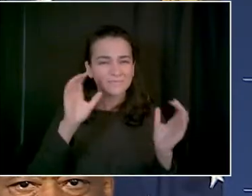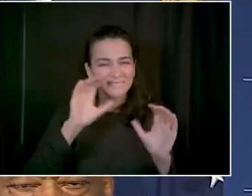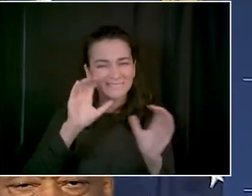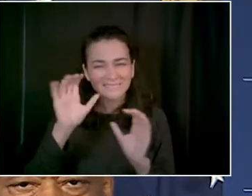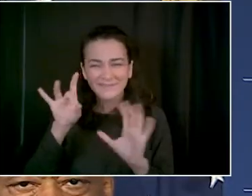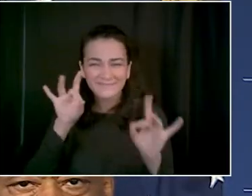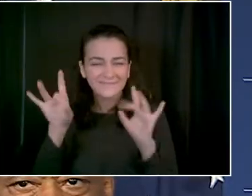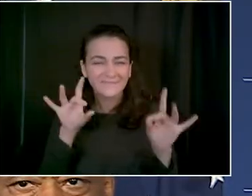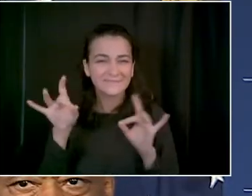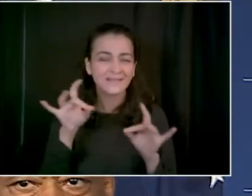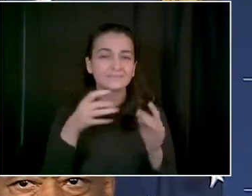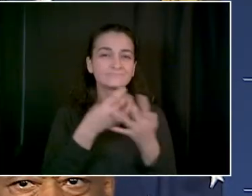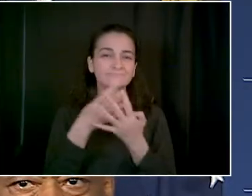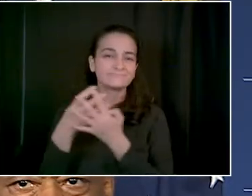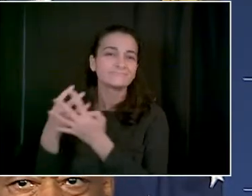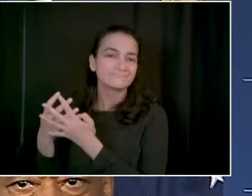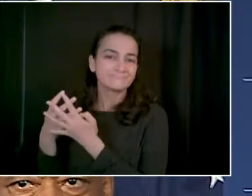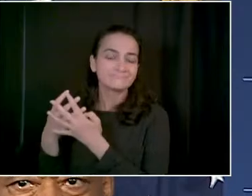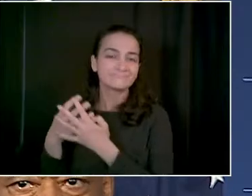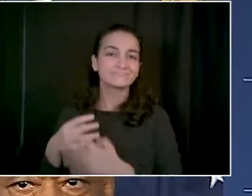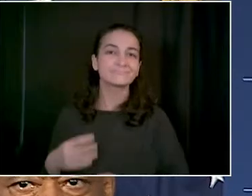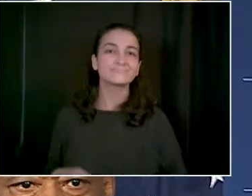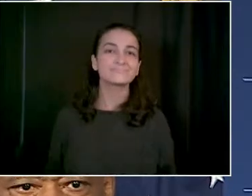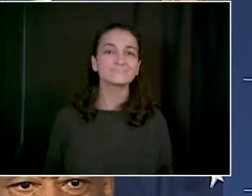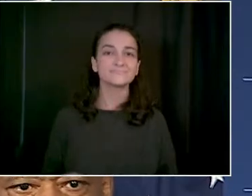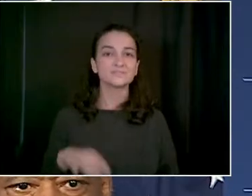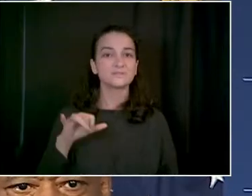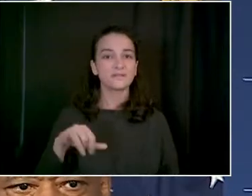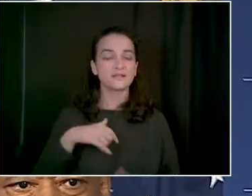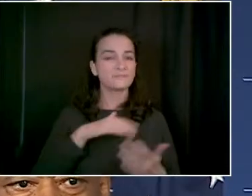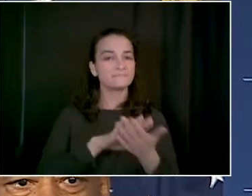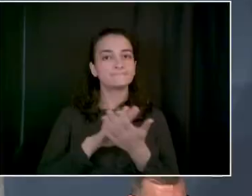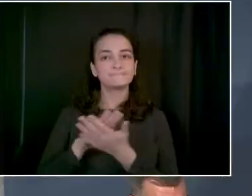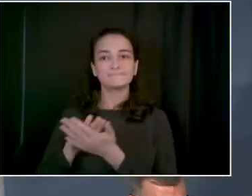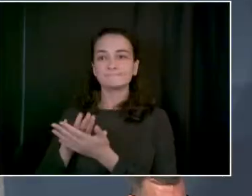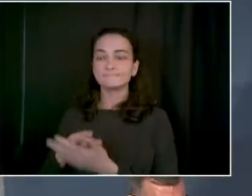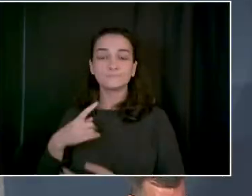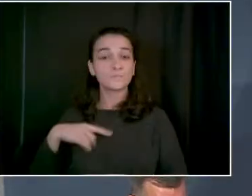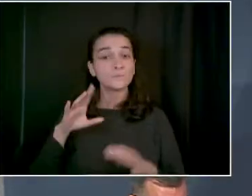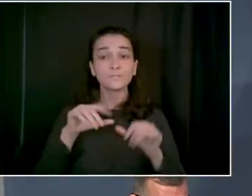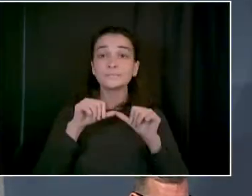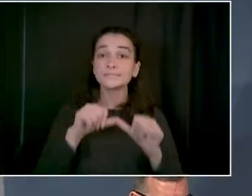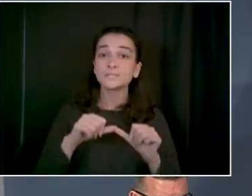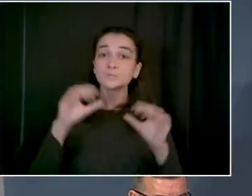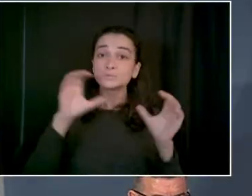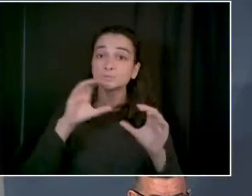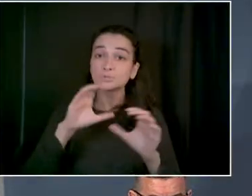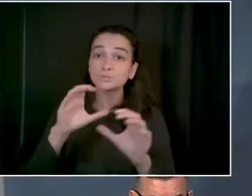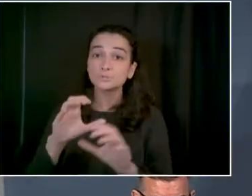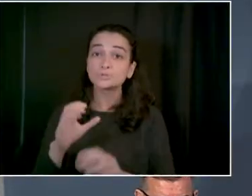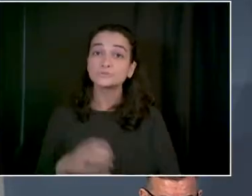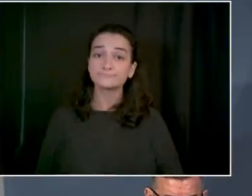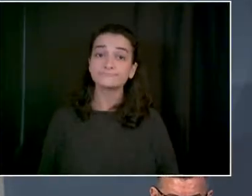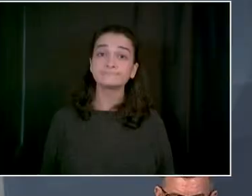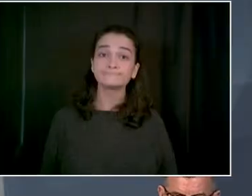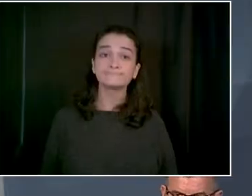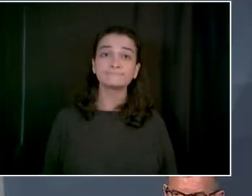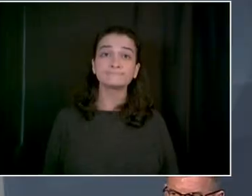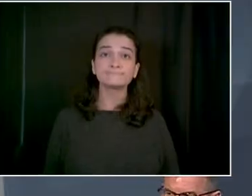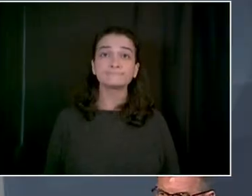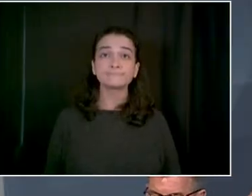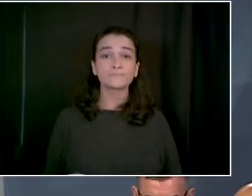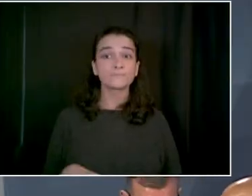active investigation, and we will continue to provide updates as they come. Thank you. Robbie, can you put that picture